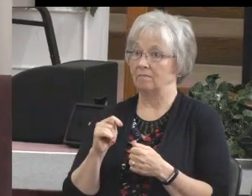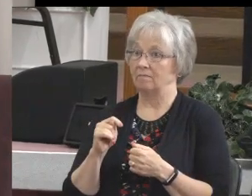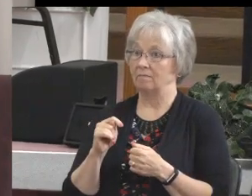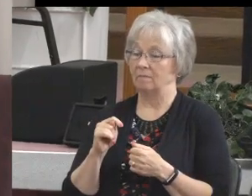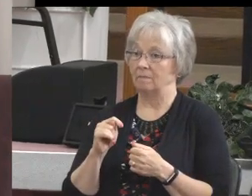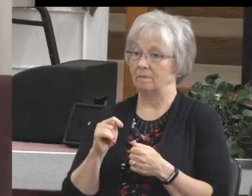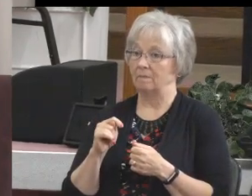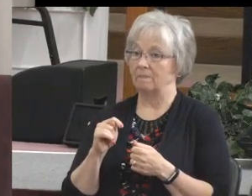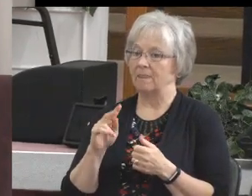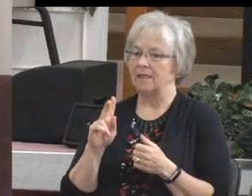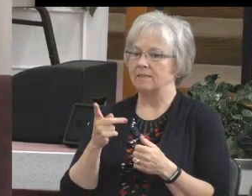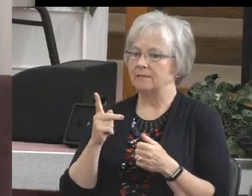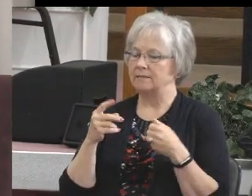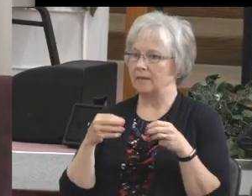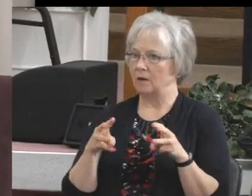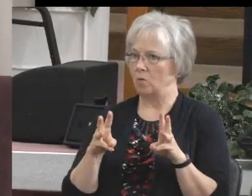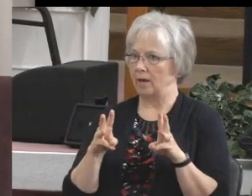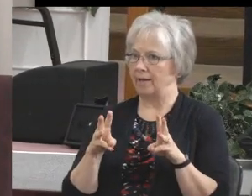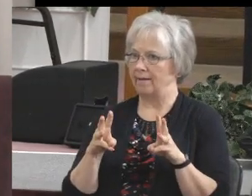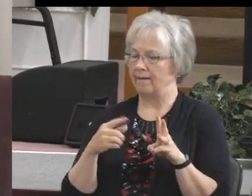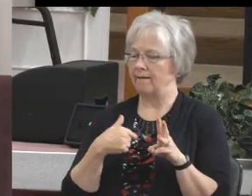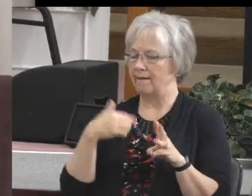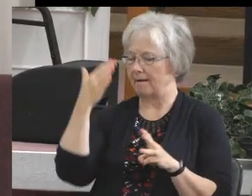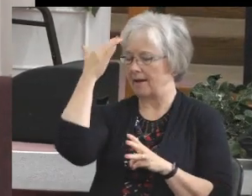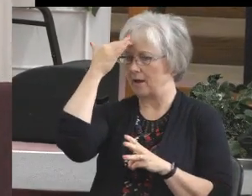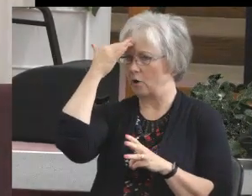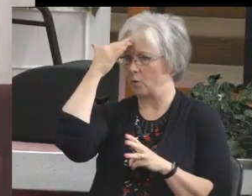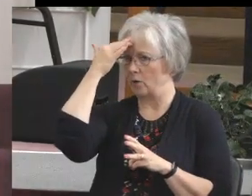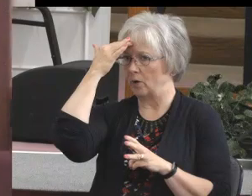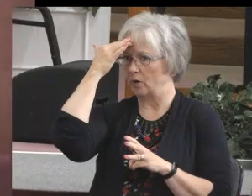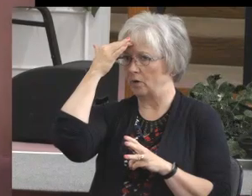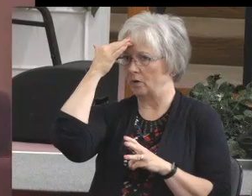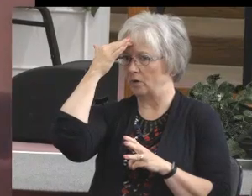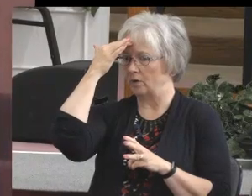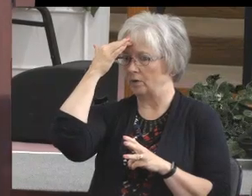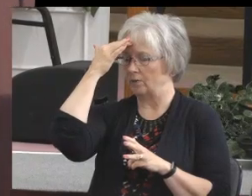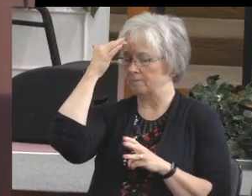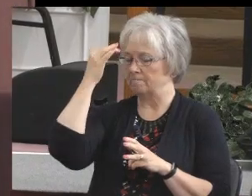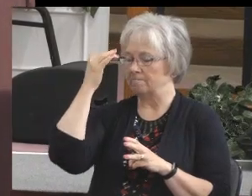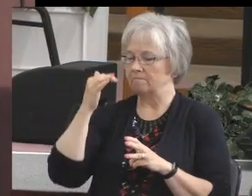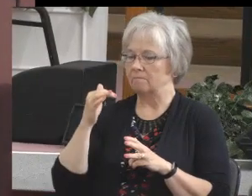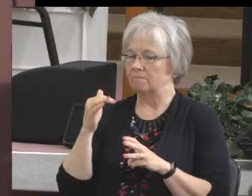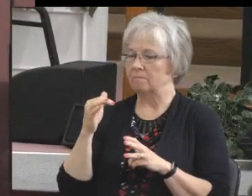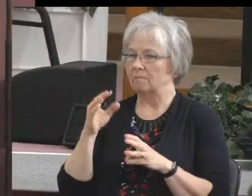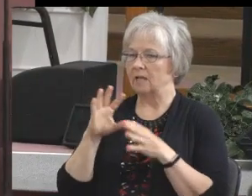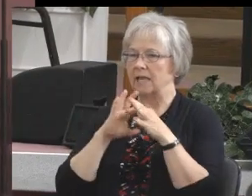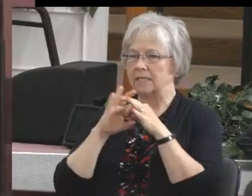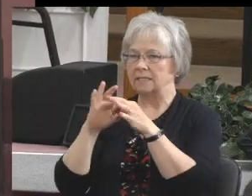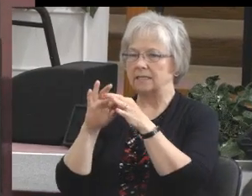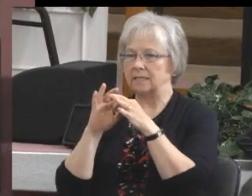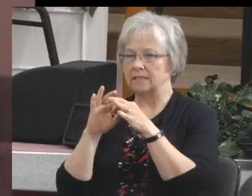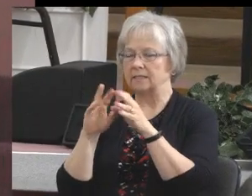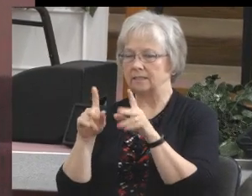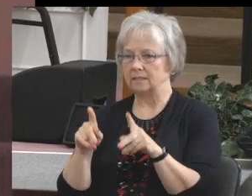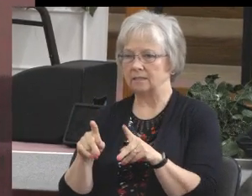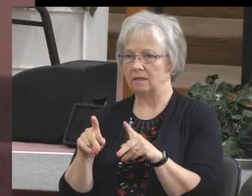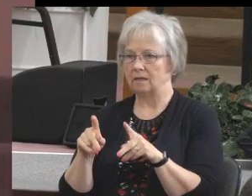The second way I hope that we identify ourselves as well is as citizens of the United States of